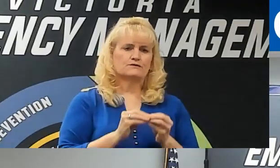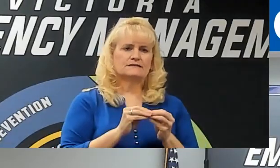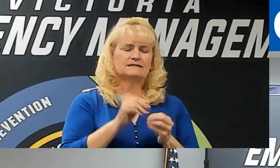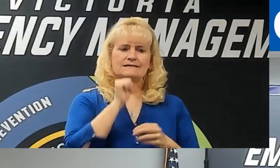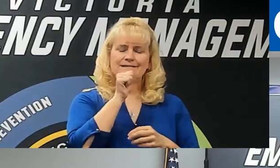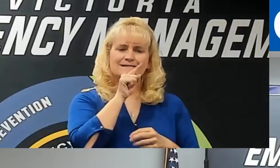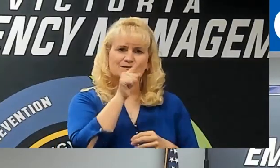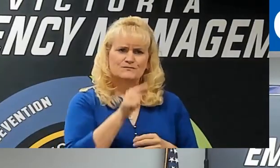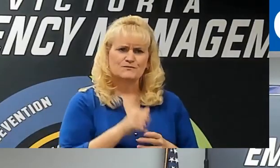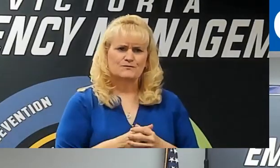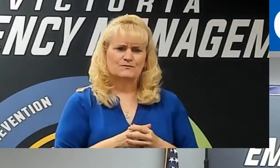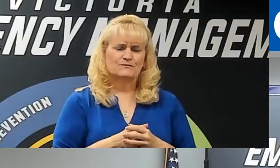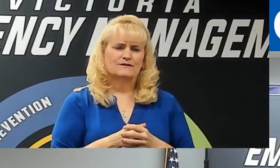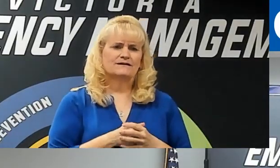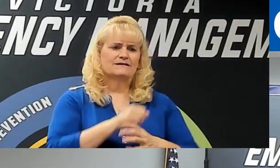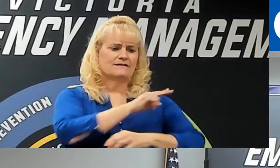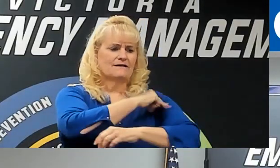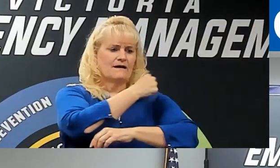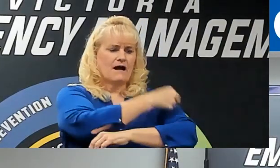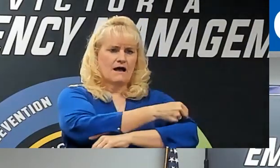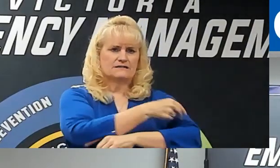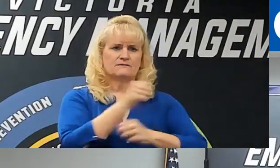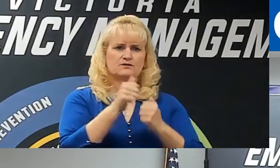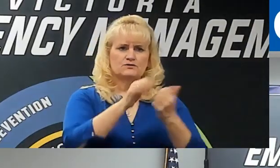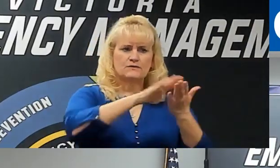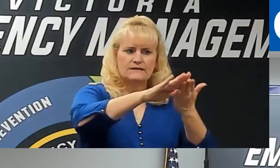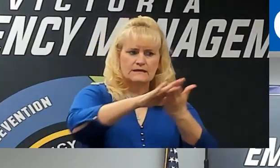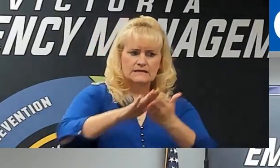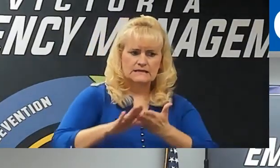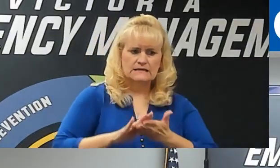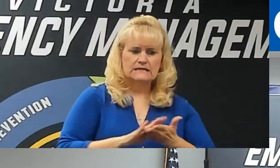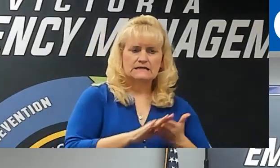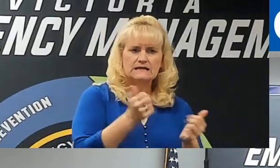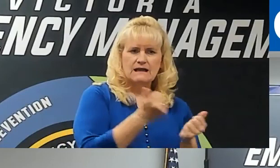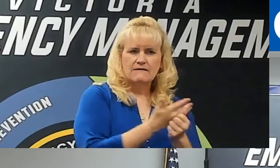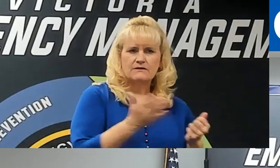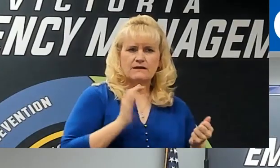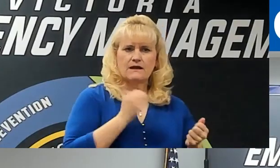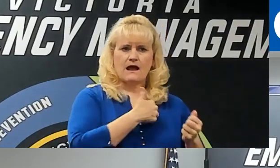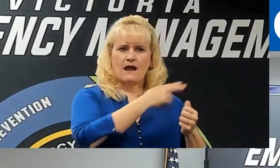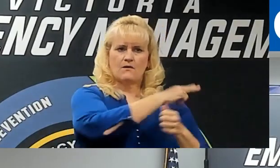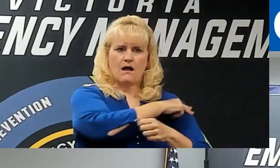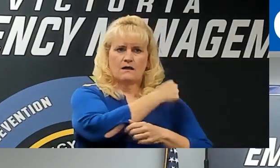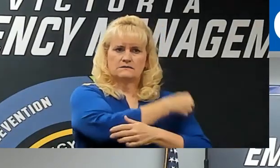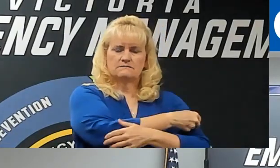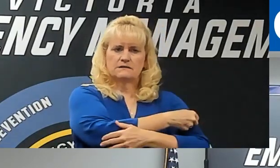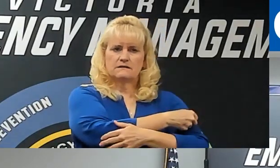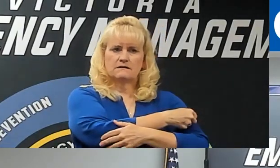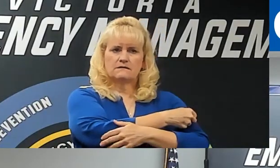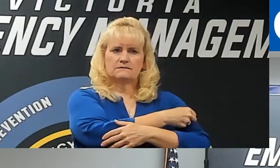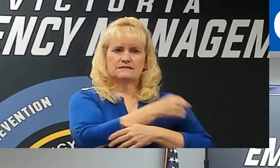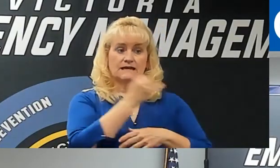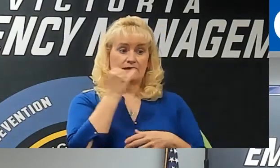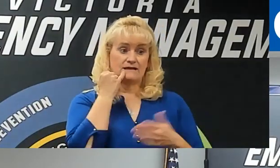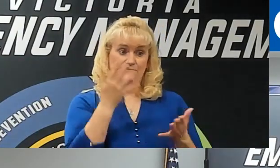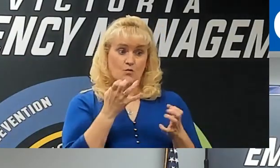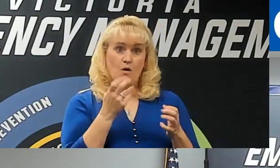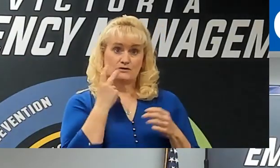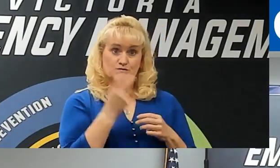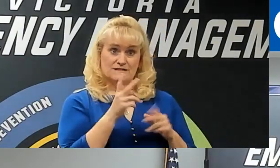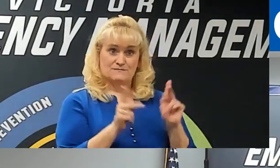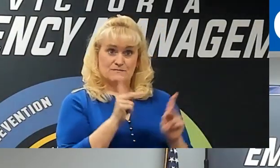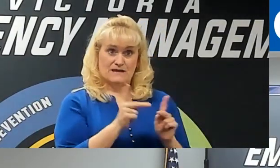Hospitals, as far as the cleaning and everything that's being taken care of, our hospitals, of course, I mean, really and truly, if you want to see people that are safe